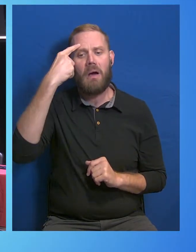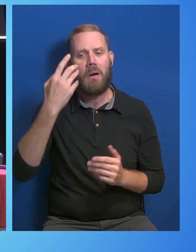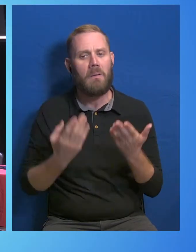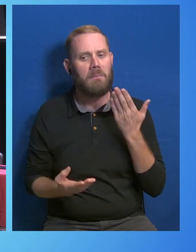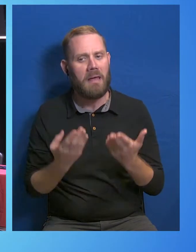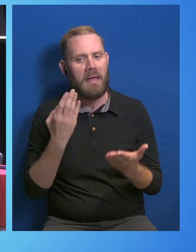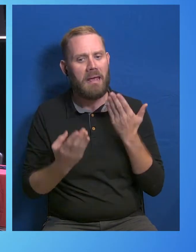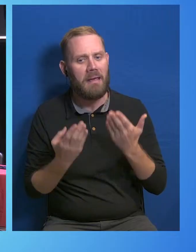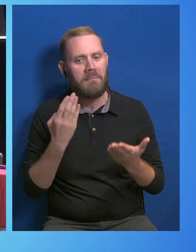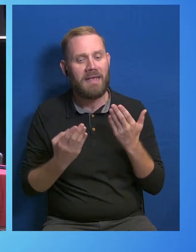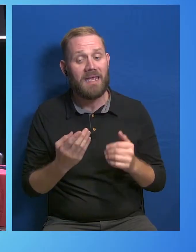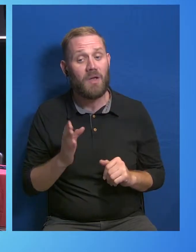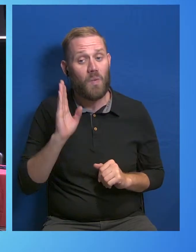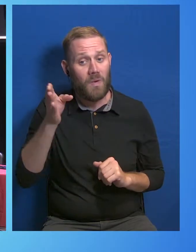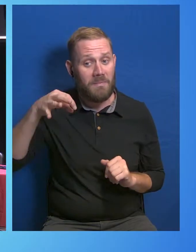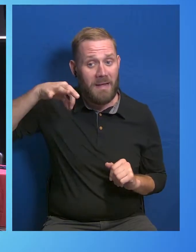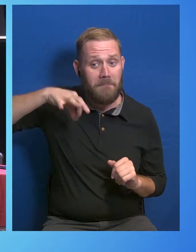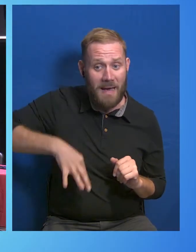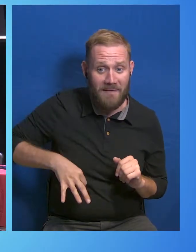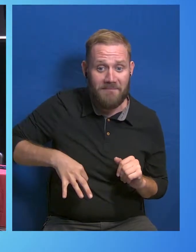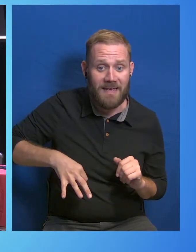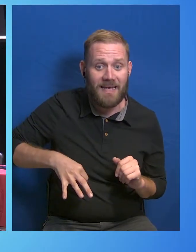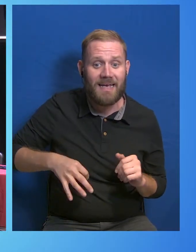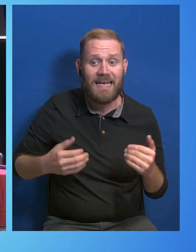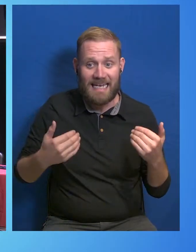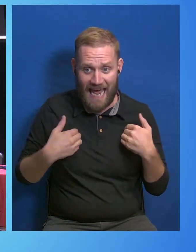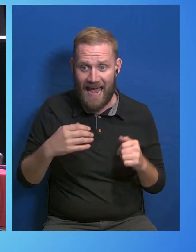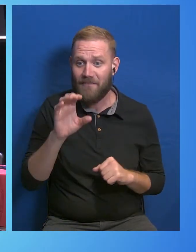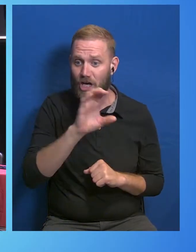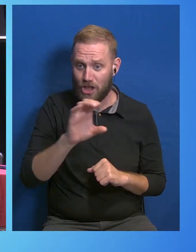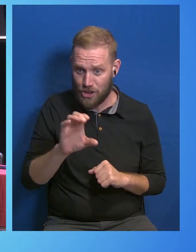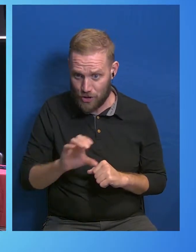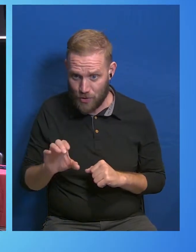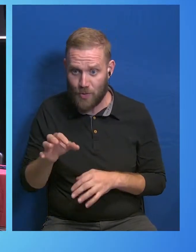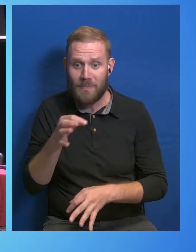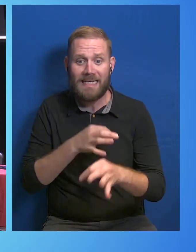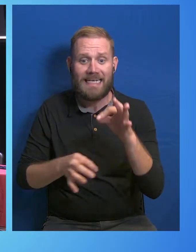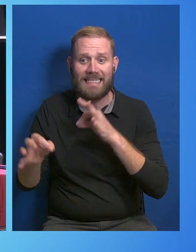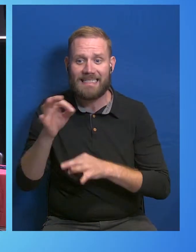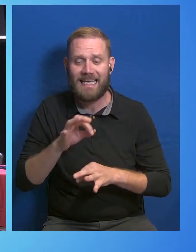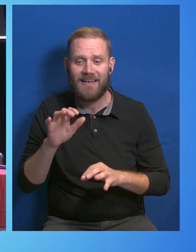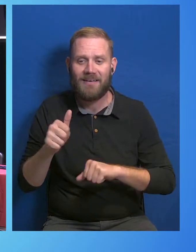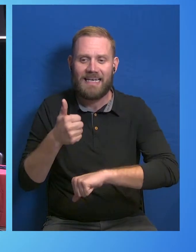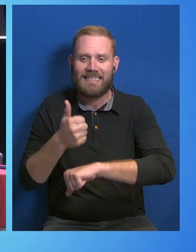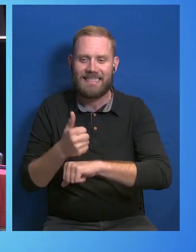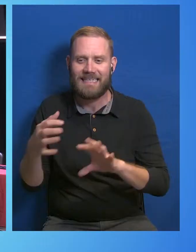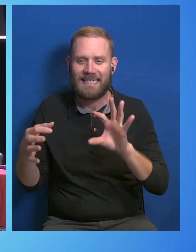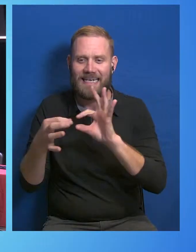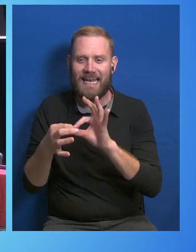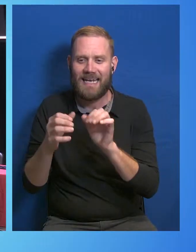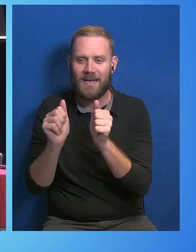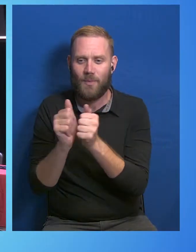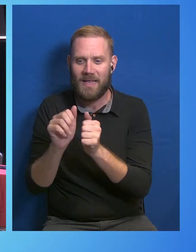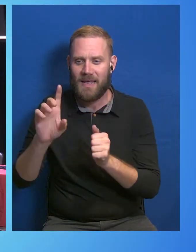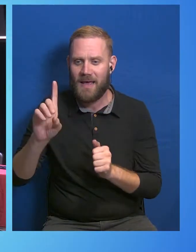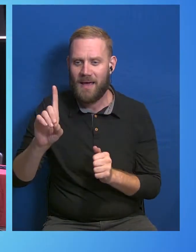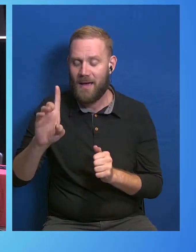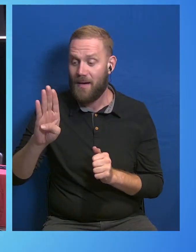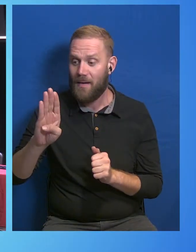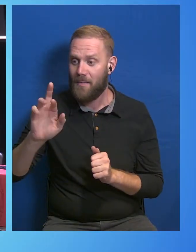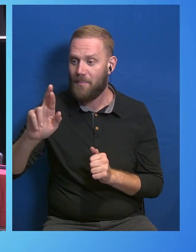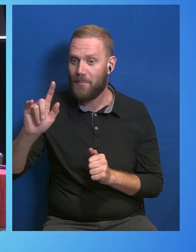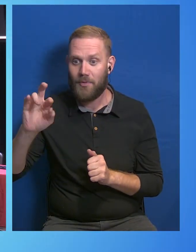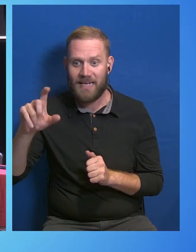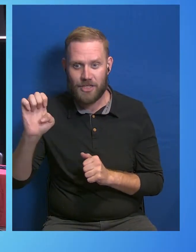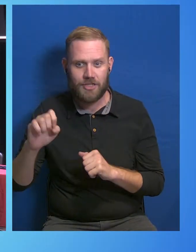maybe it would be beneficial to have a Zoom call rather than a bridge line for board members who are unable